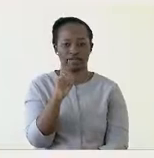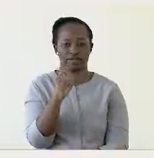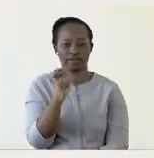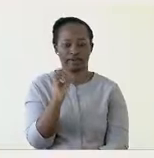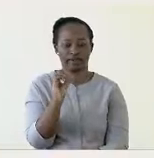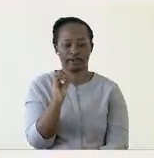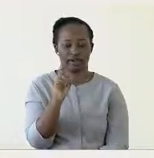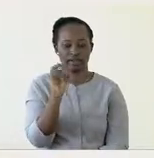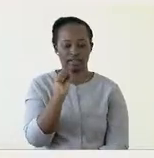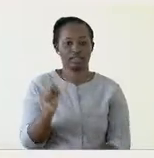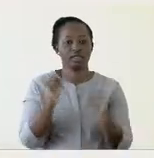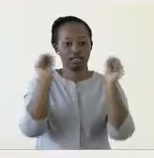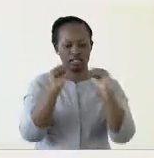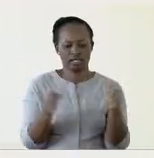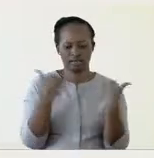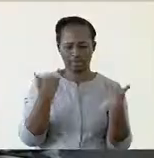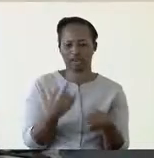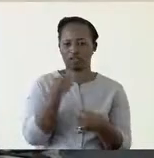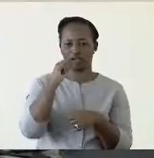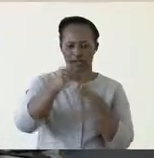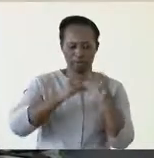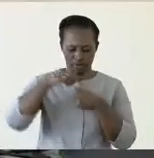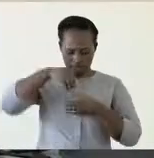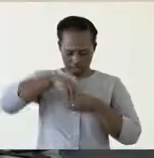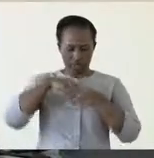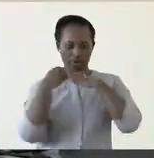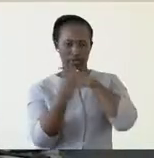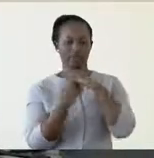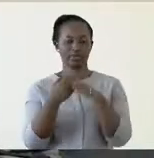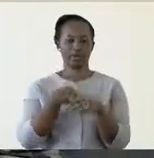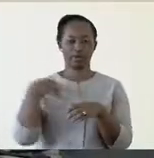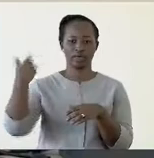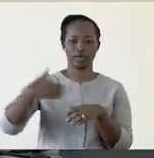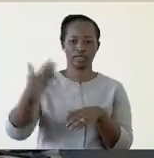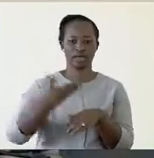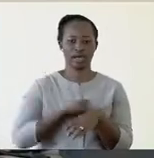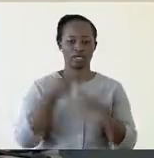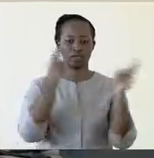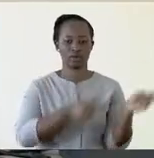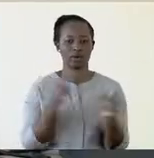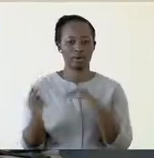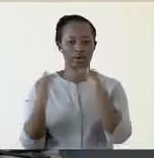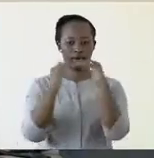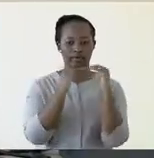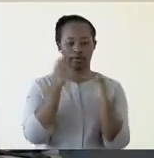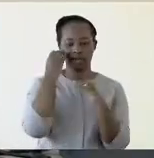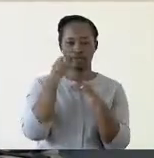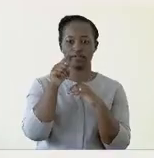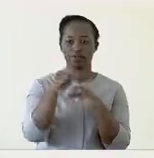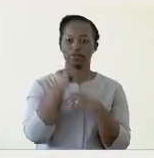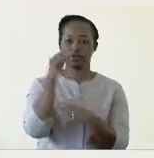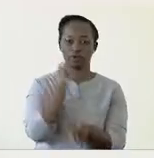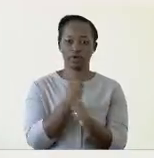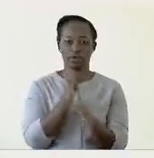environment. So once you talk about internal environment, it always has a normal level. If you talk about normal